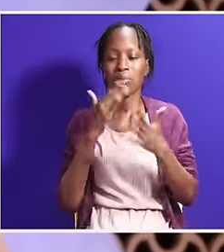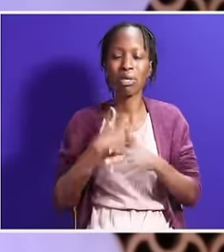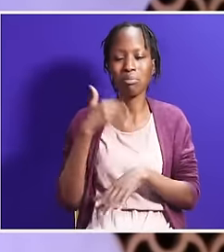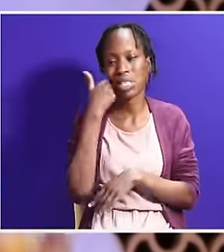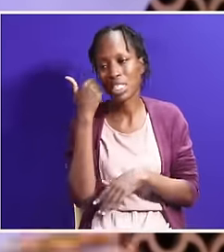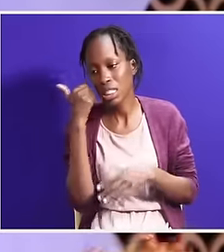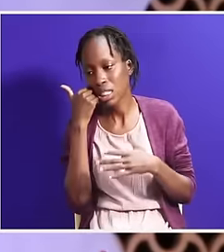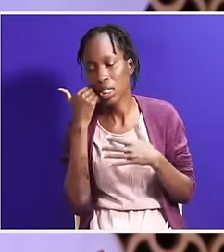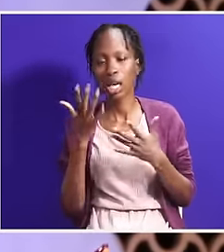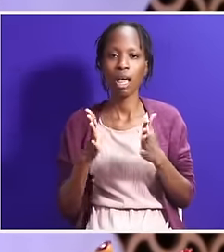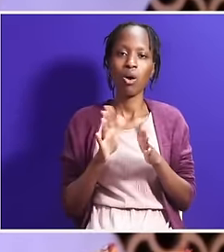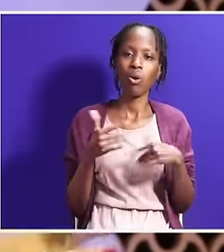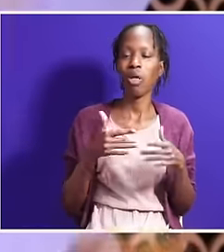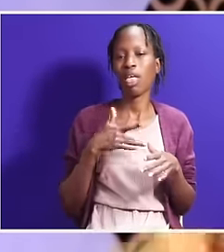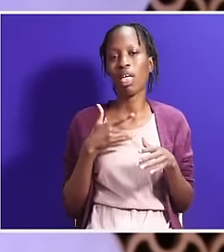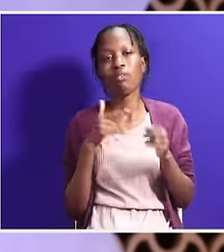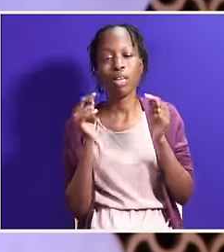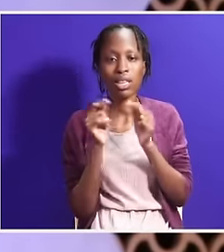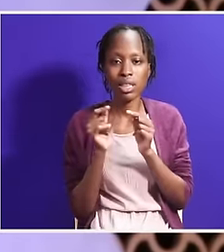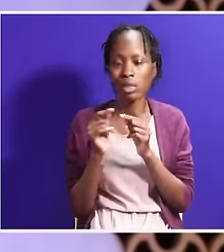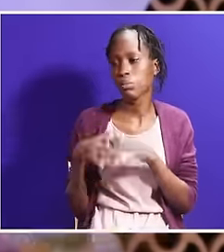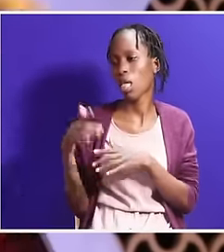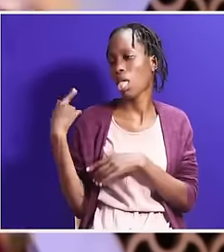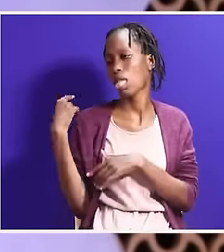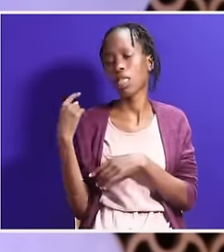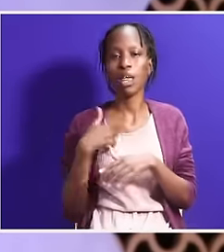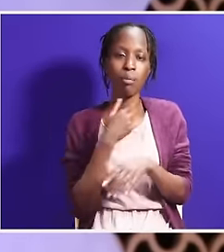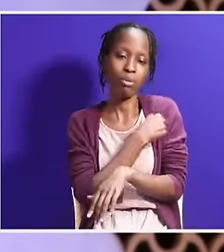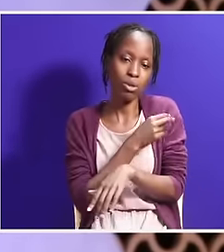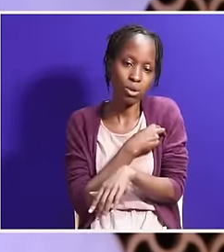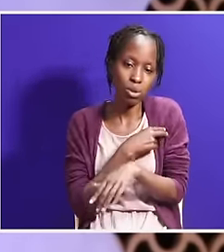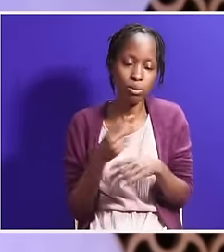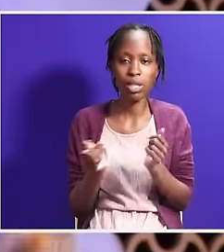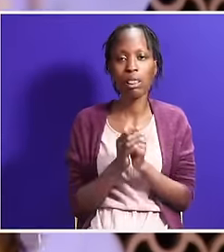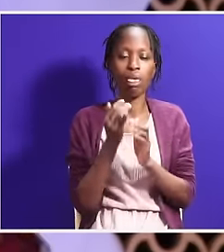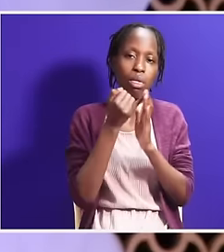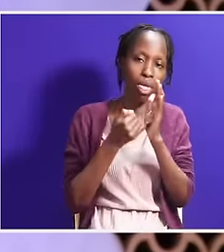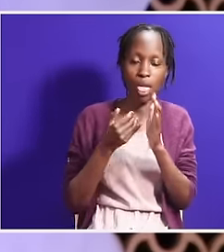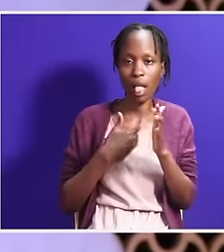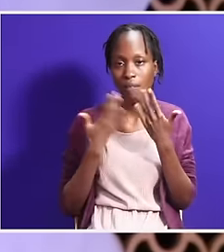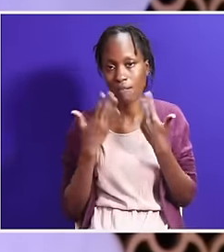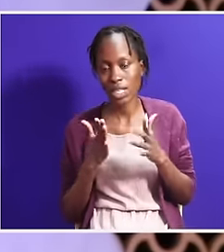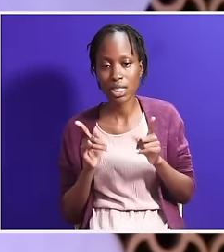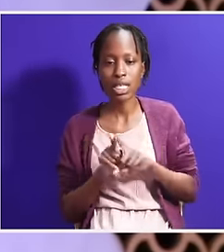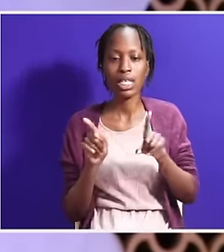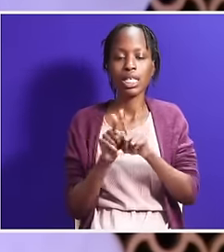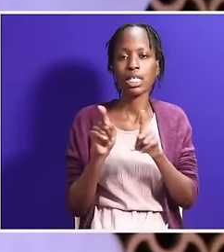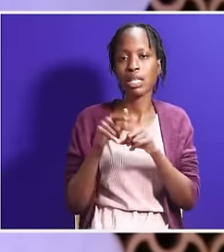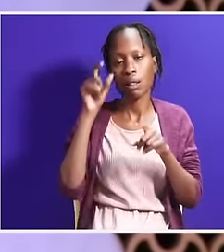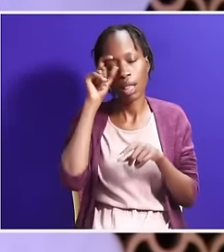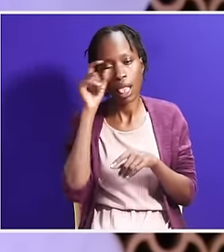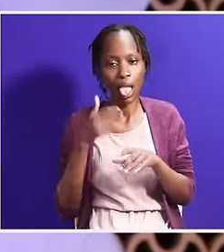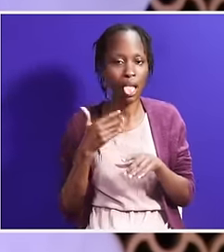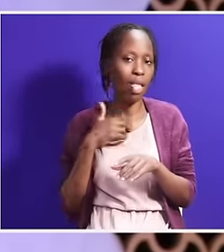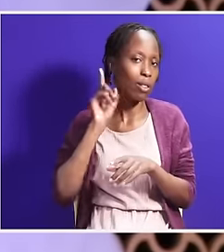clonus, pinched nerves in my neck. I just got out of hospital this morning having had a procedure on this. And I wear eyeglasses, I wear hearing aids,